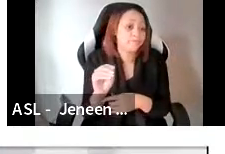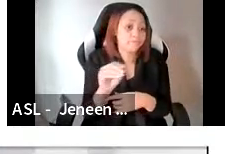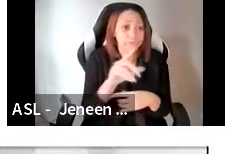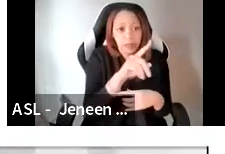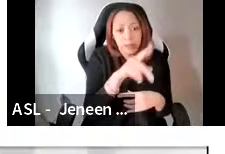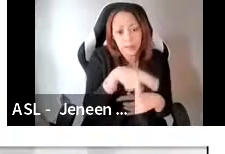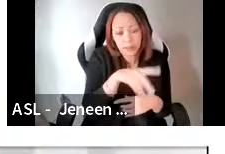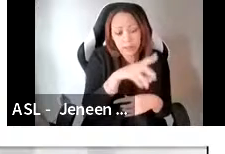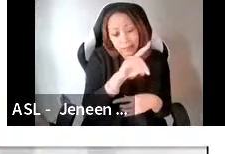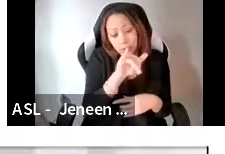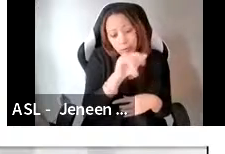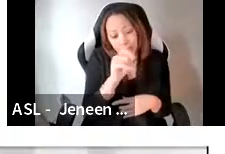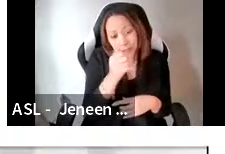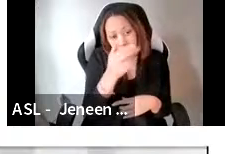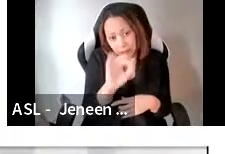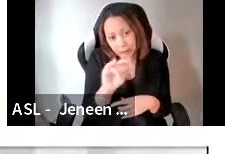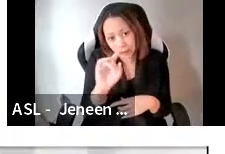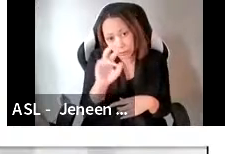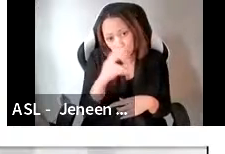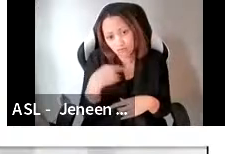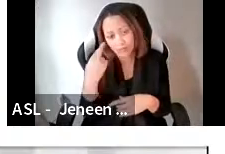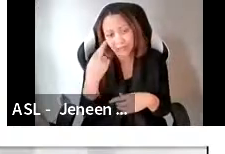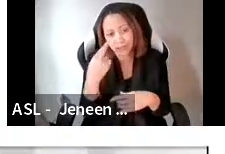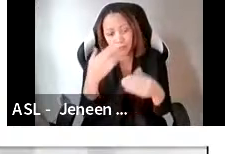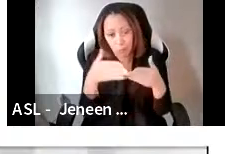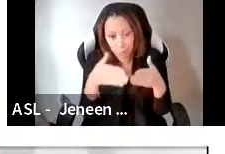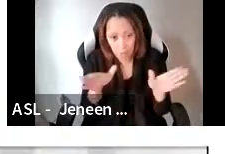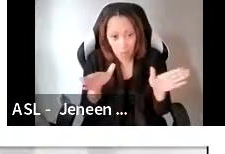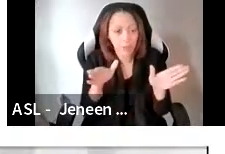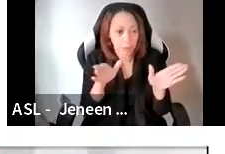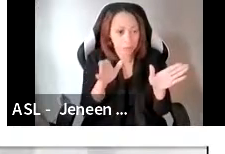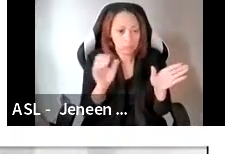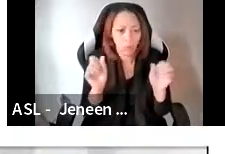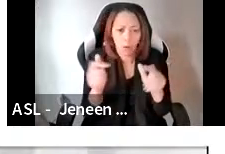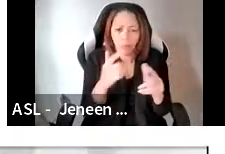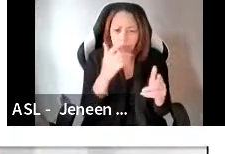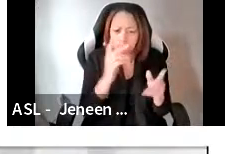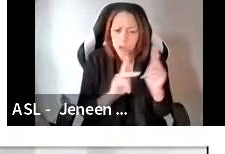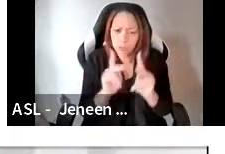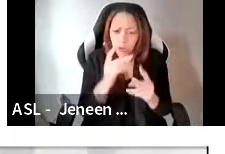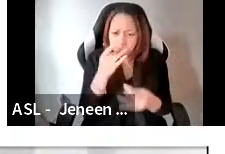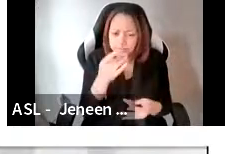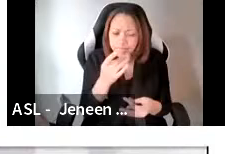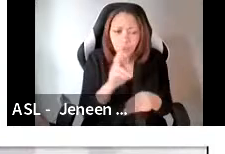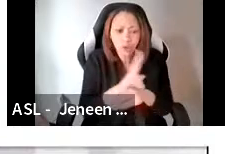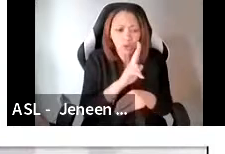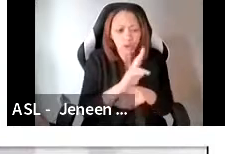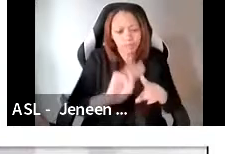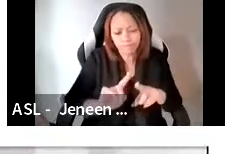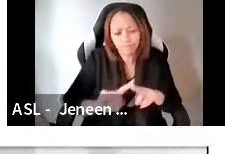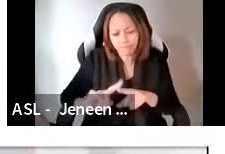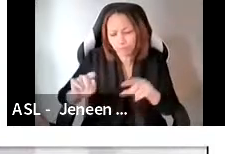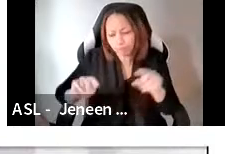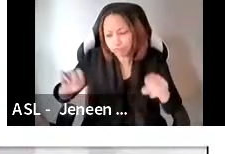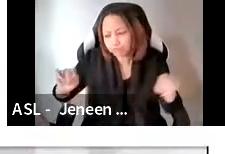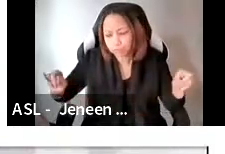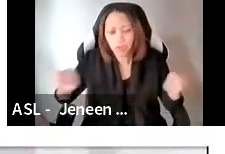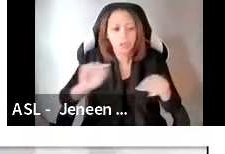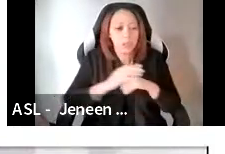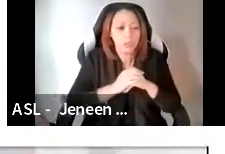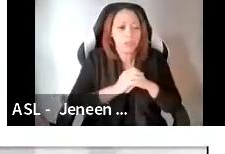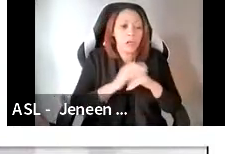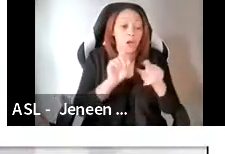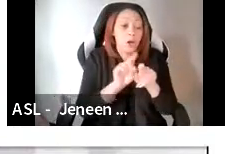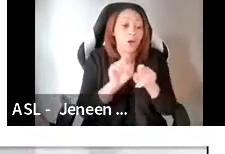be public, and communities and stakeholders can use it in a variety of ways. But the index will also be used